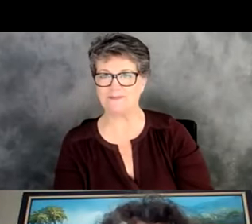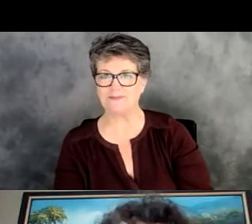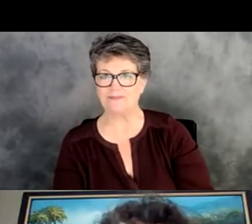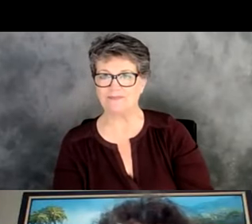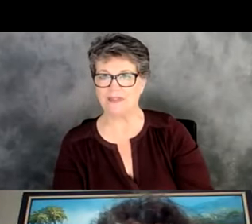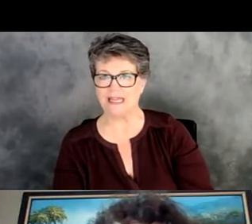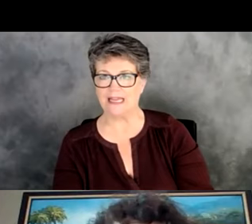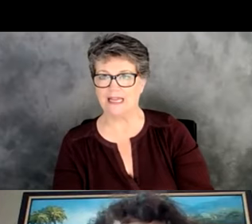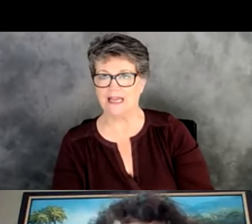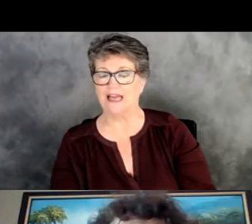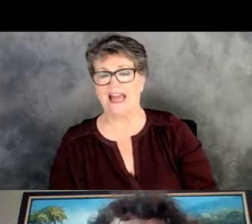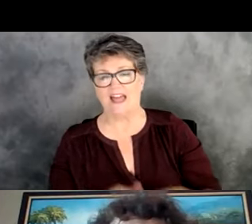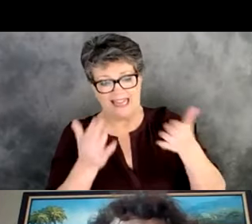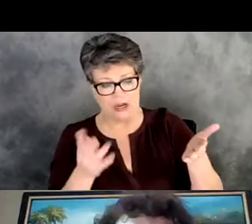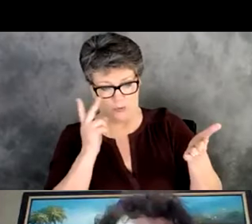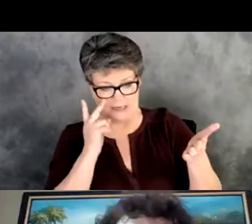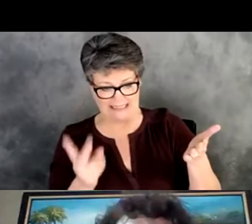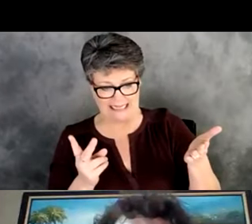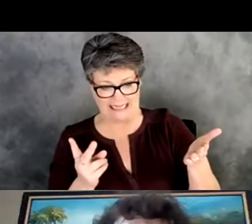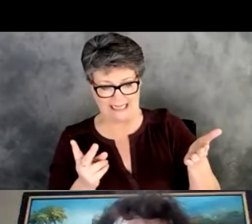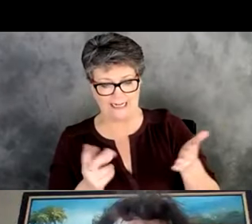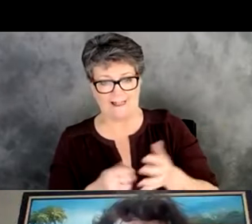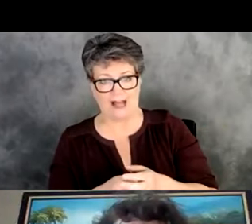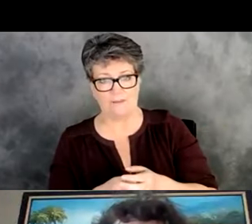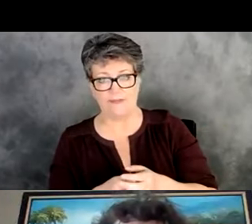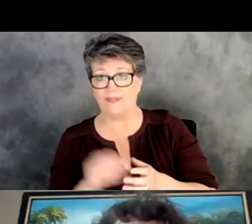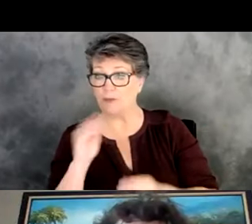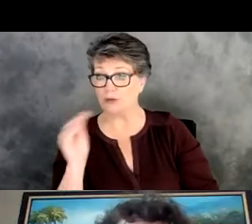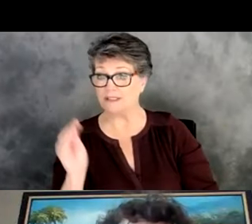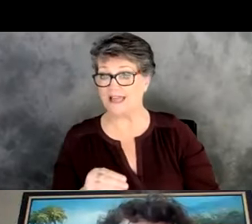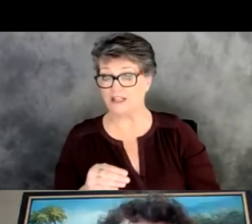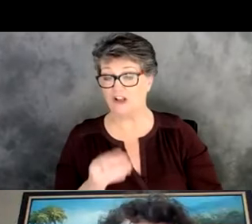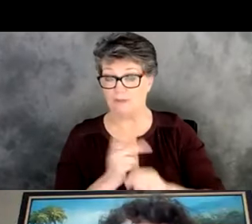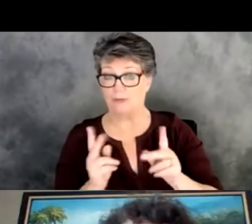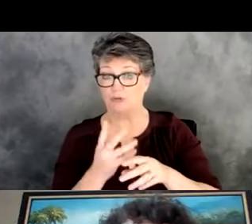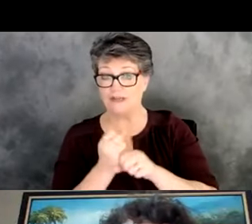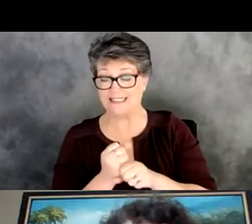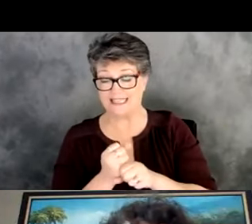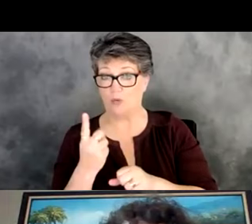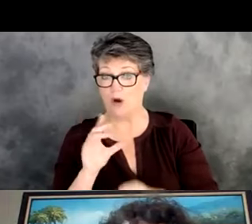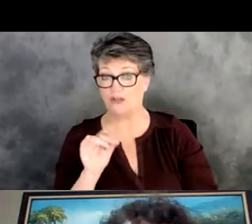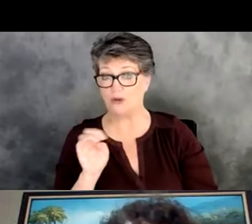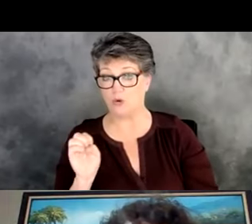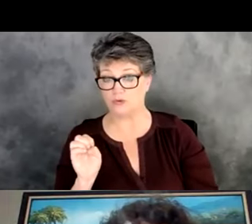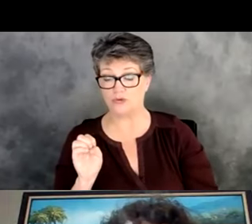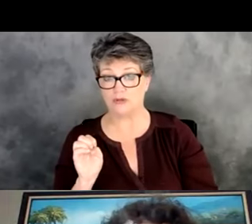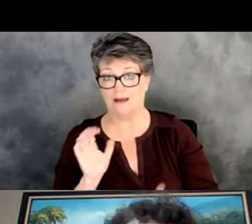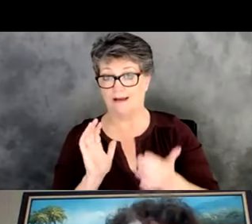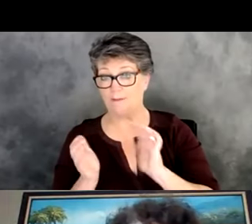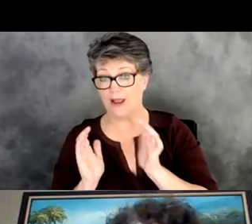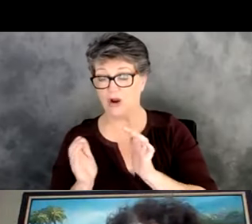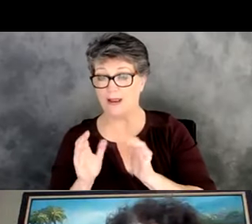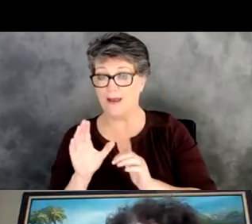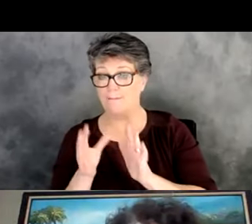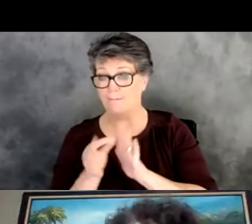Great. Then here we see the percent who've received at least one dose comparing